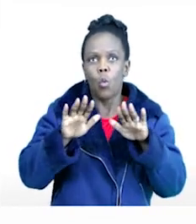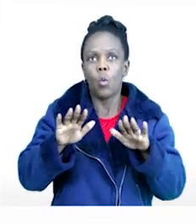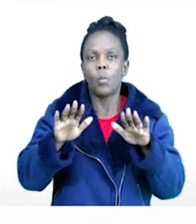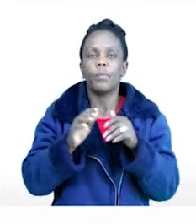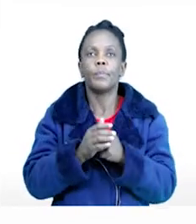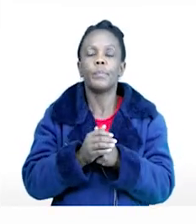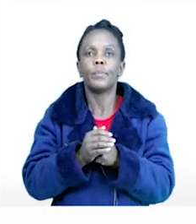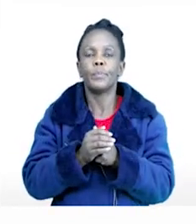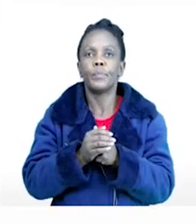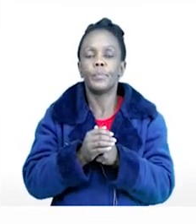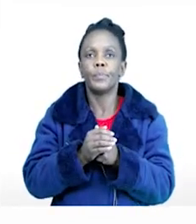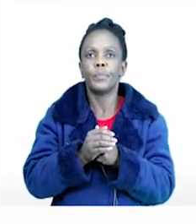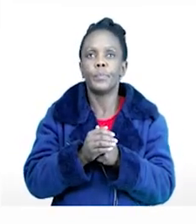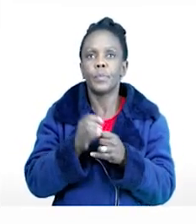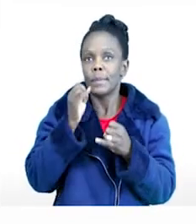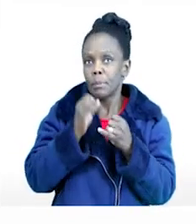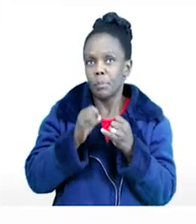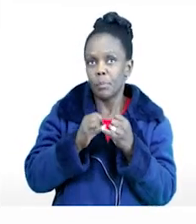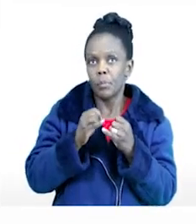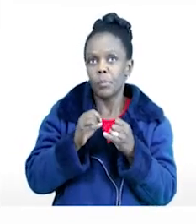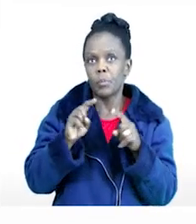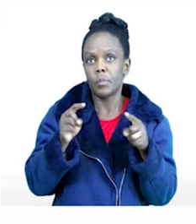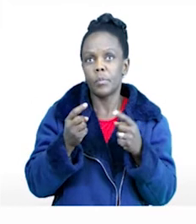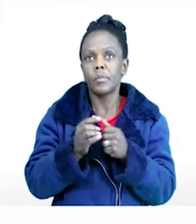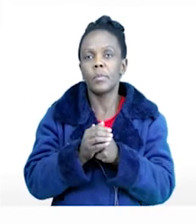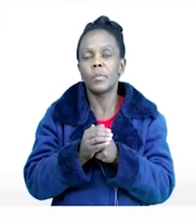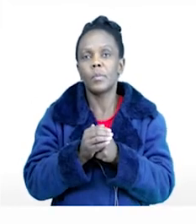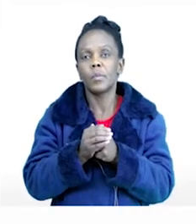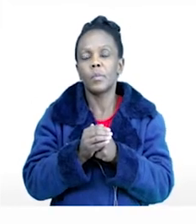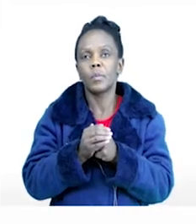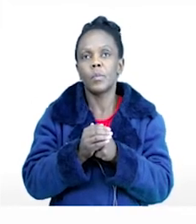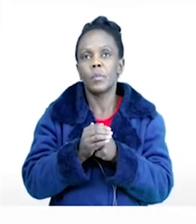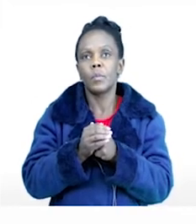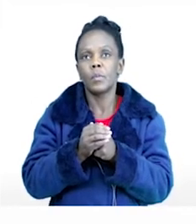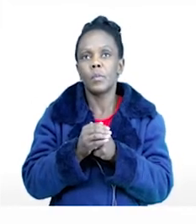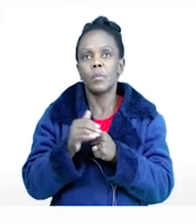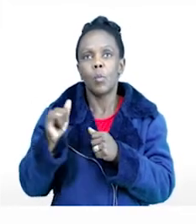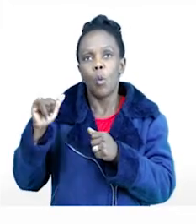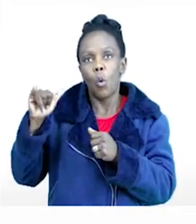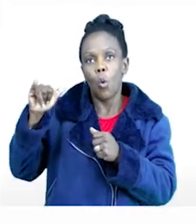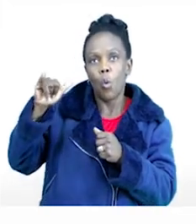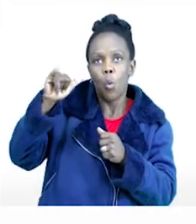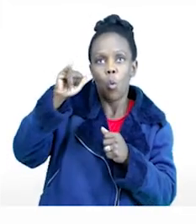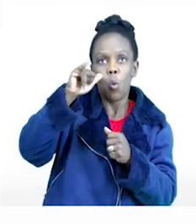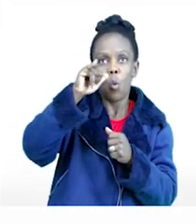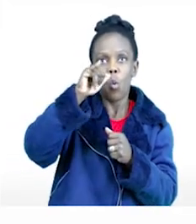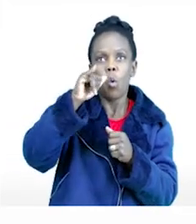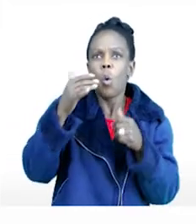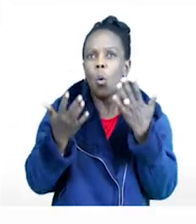helicopter. The last thing that we need to help the boy look for is the